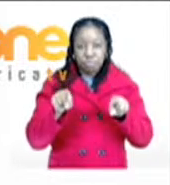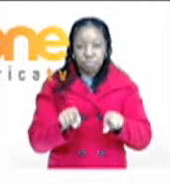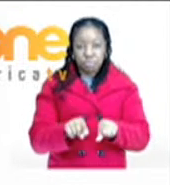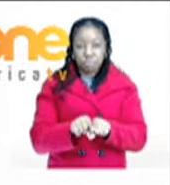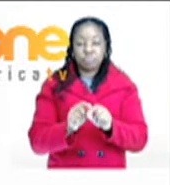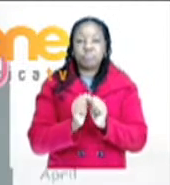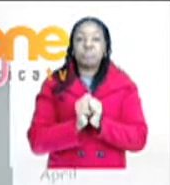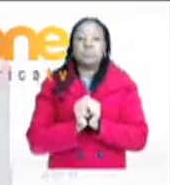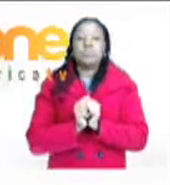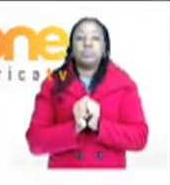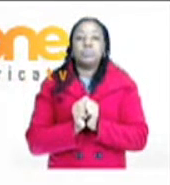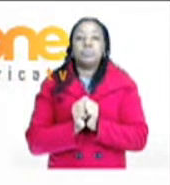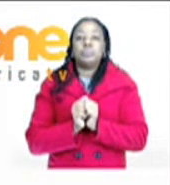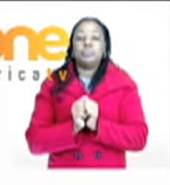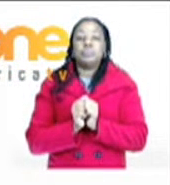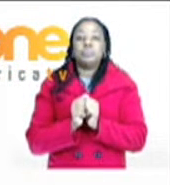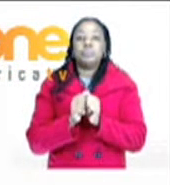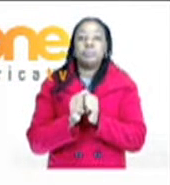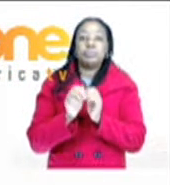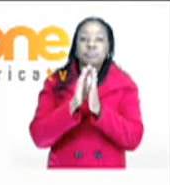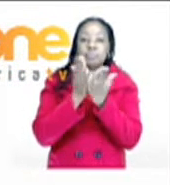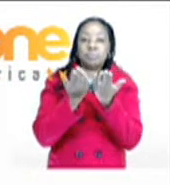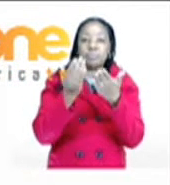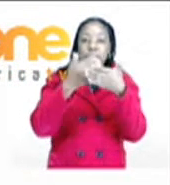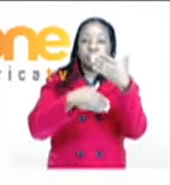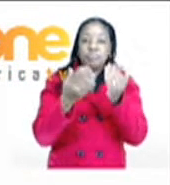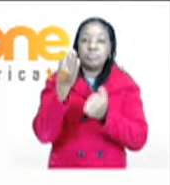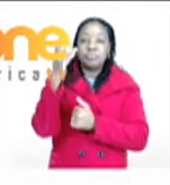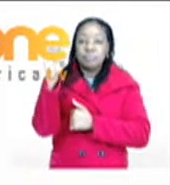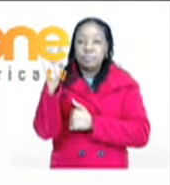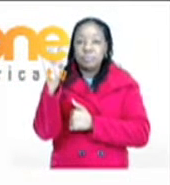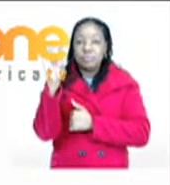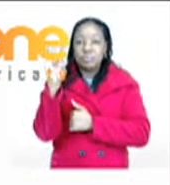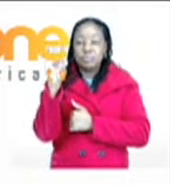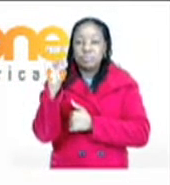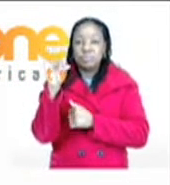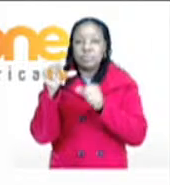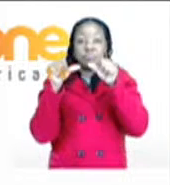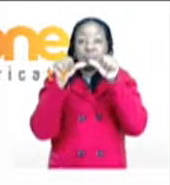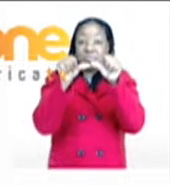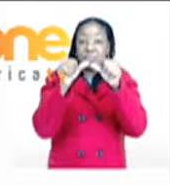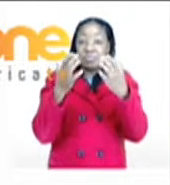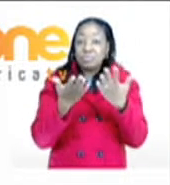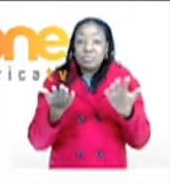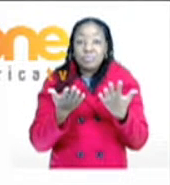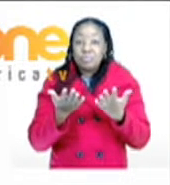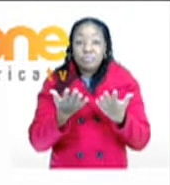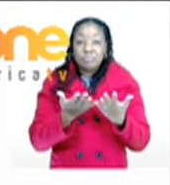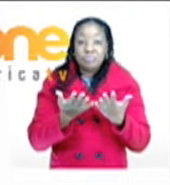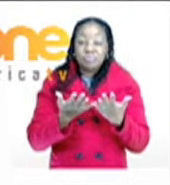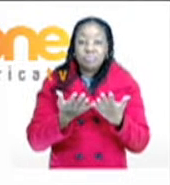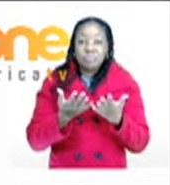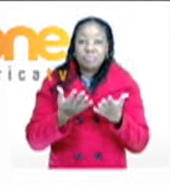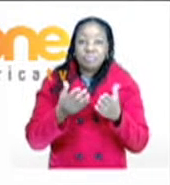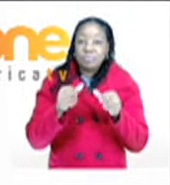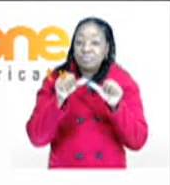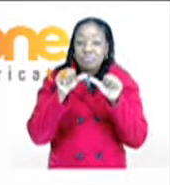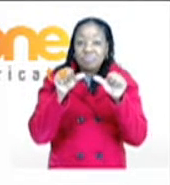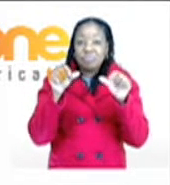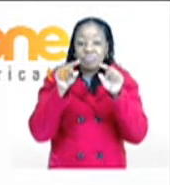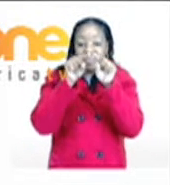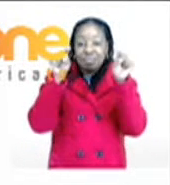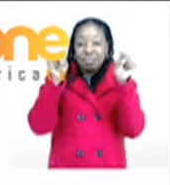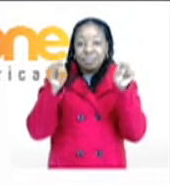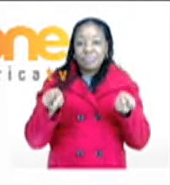it out. Let's move back again to page 8. Let's try now, where does the